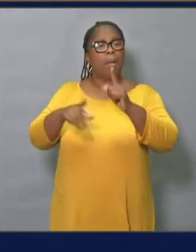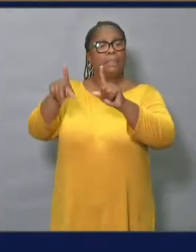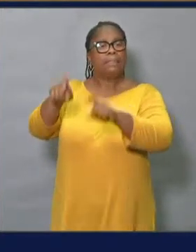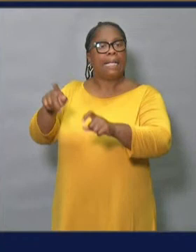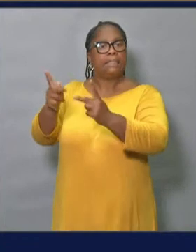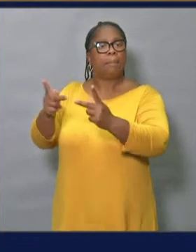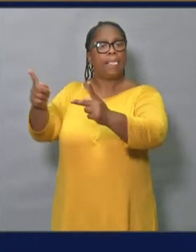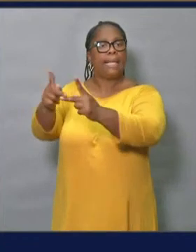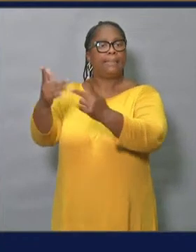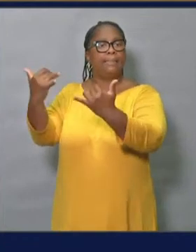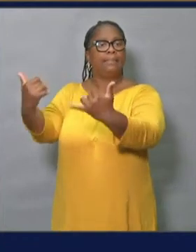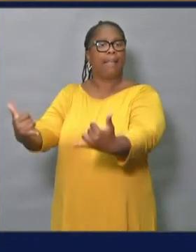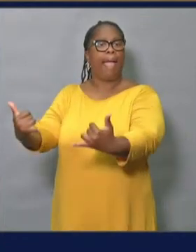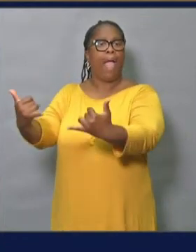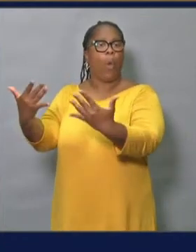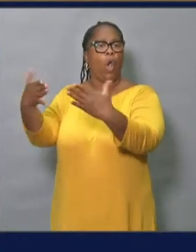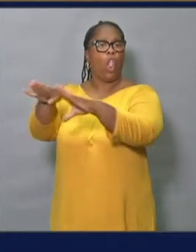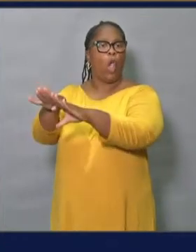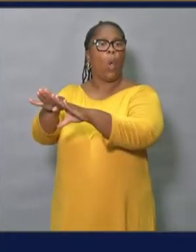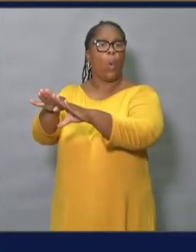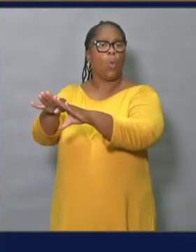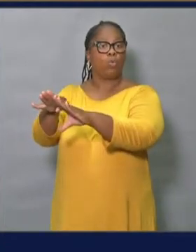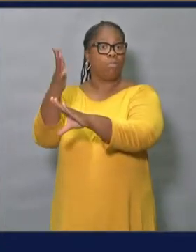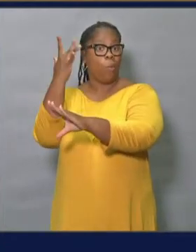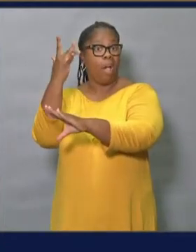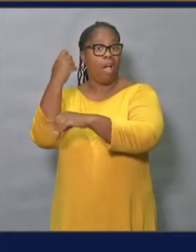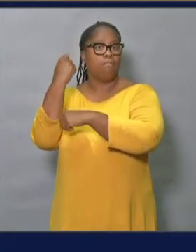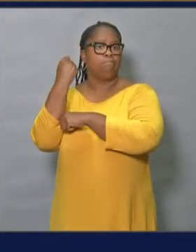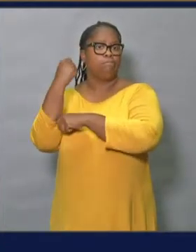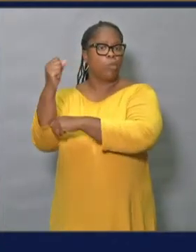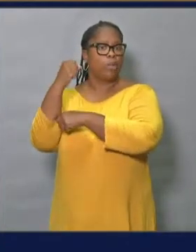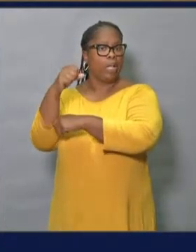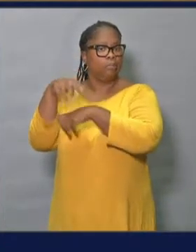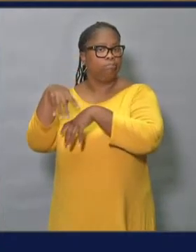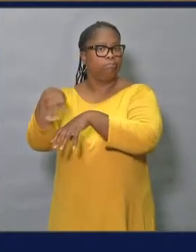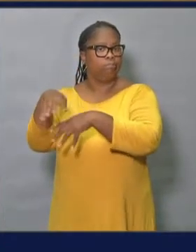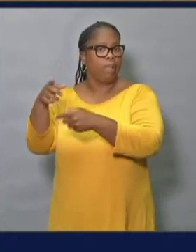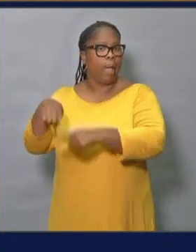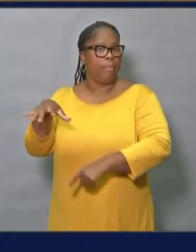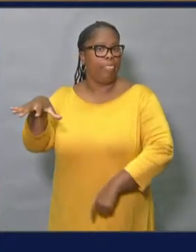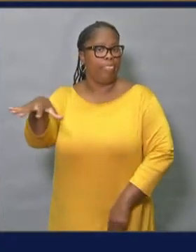sites to accommodate the protests. The next slide.